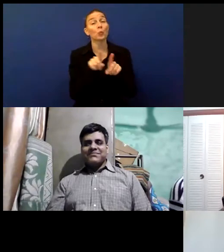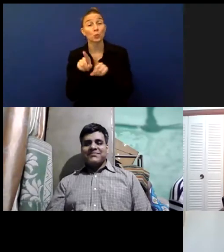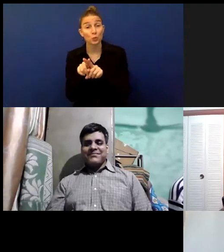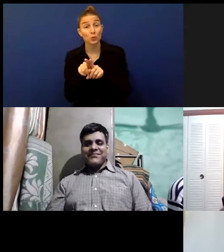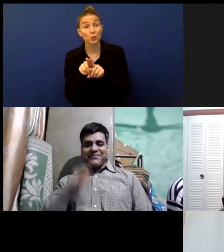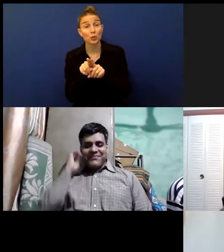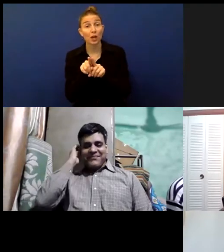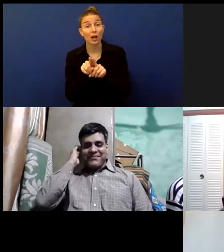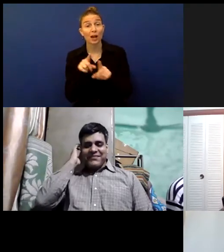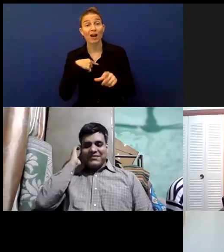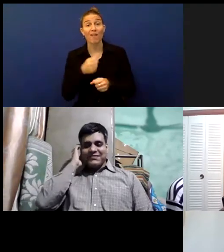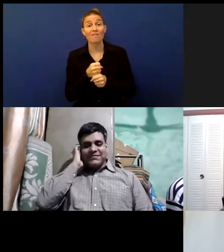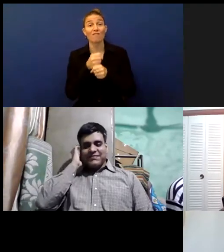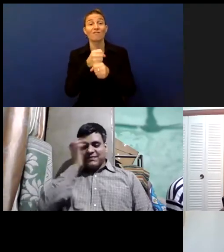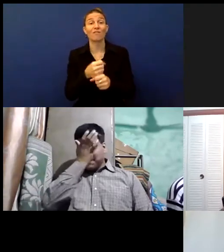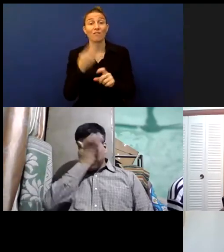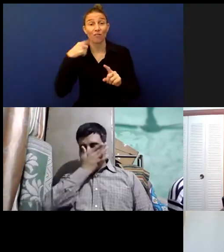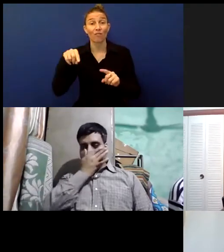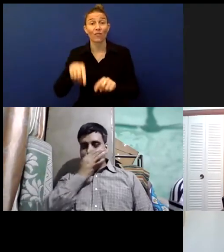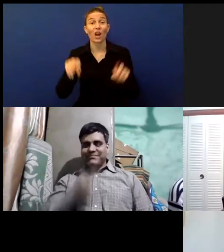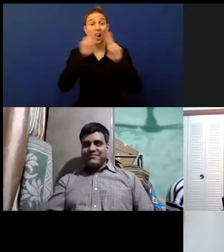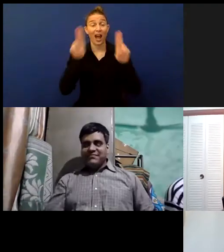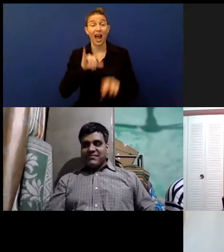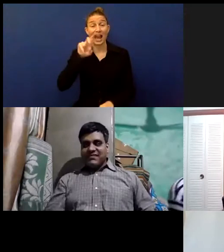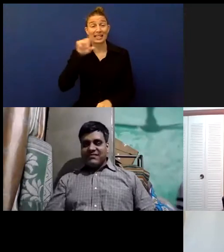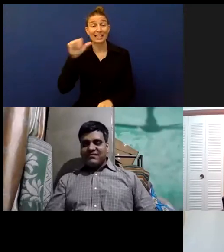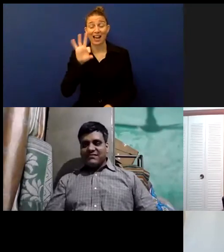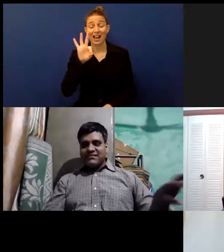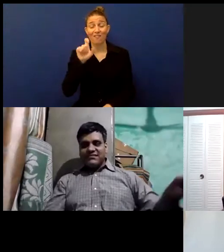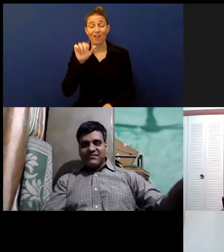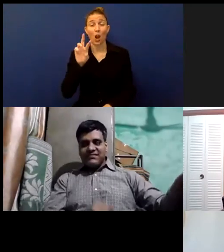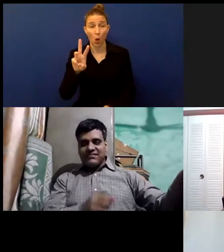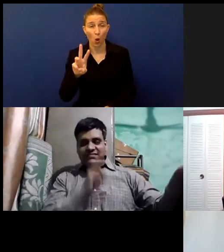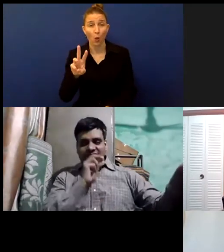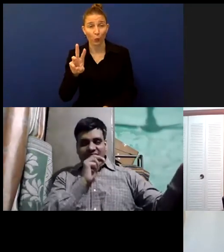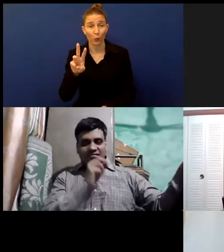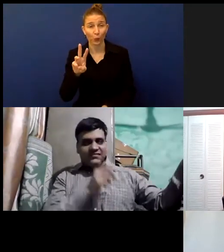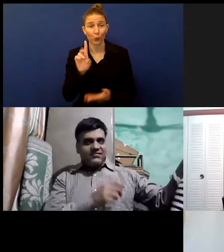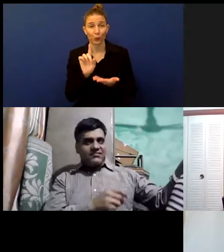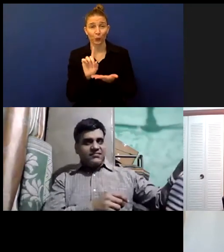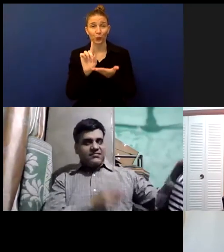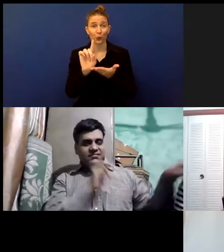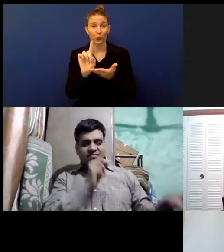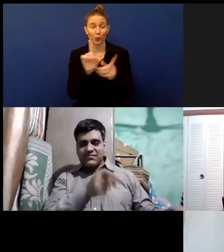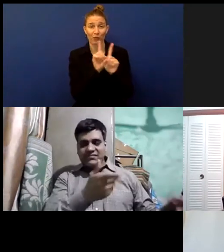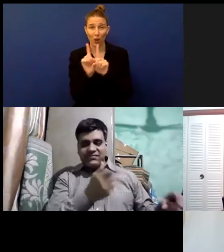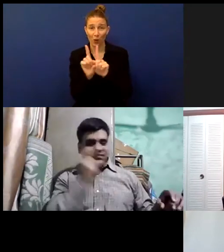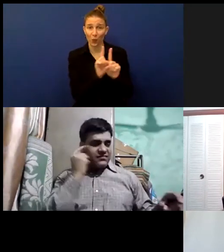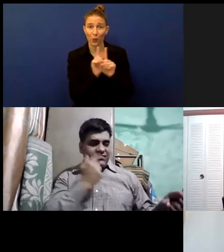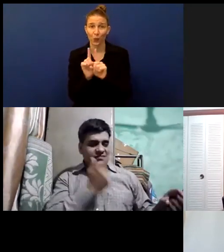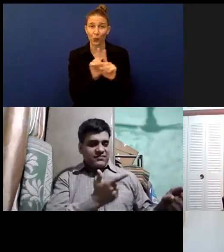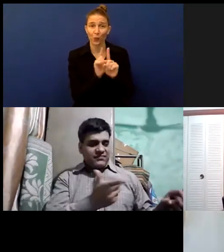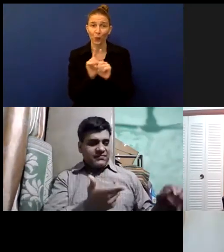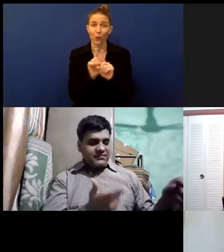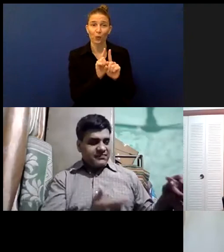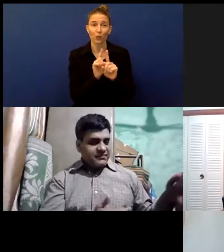the International Federation of the Hard of Hearing and International Disability Alliance on a